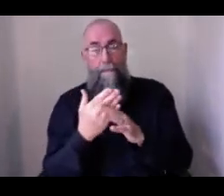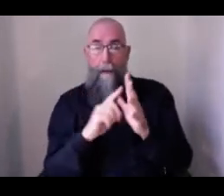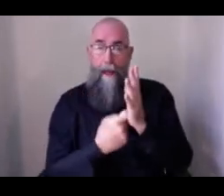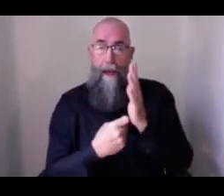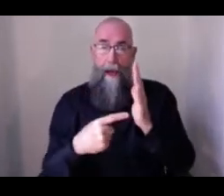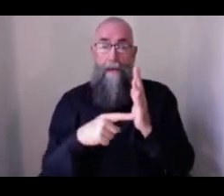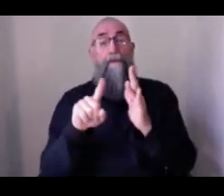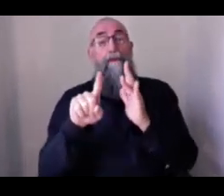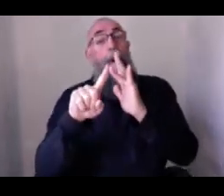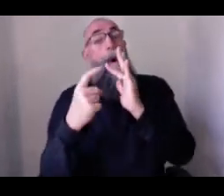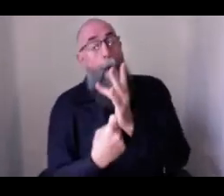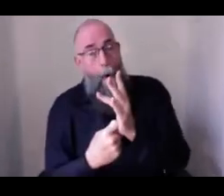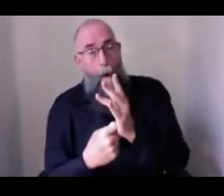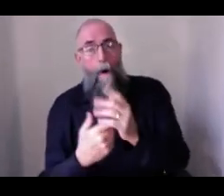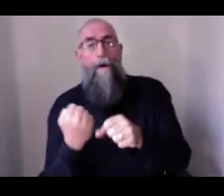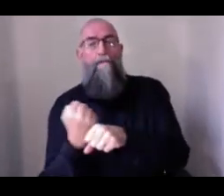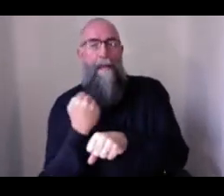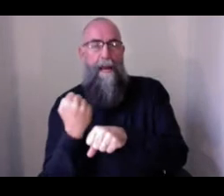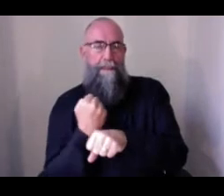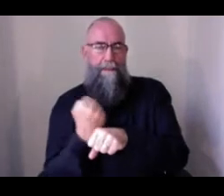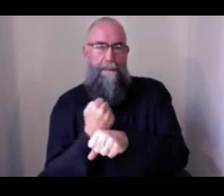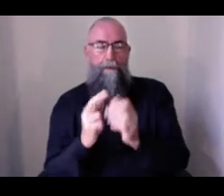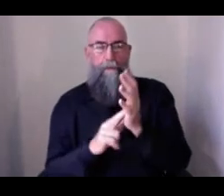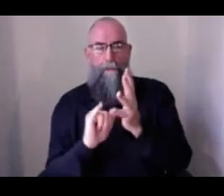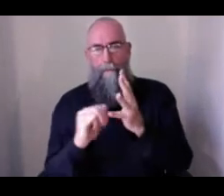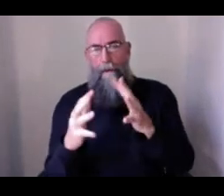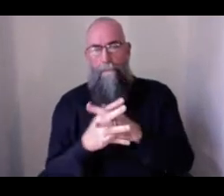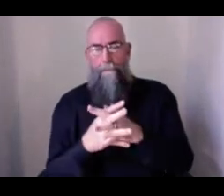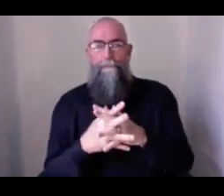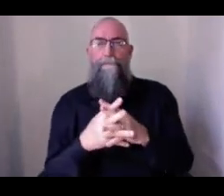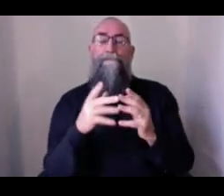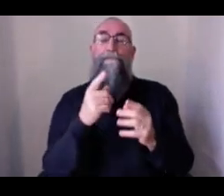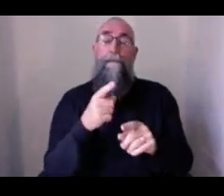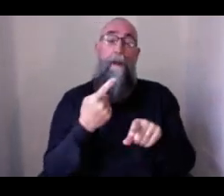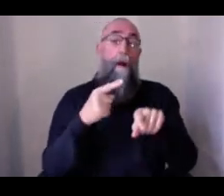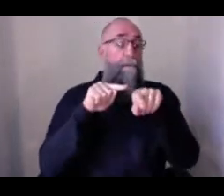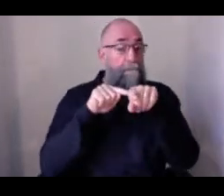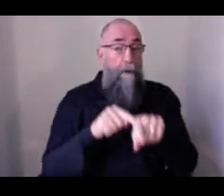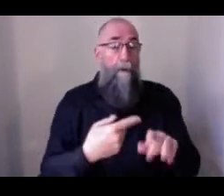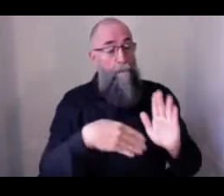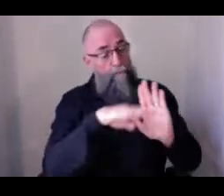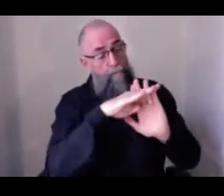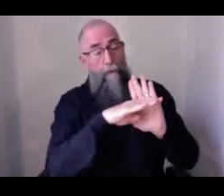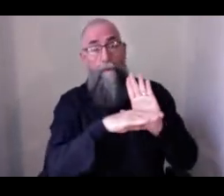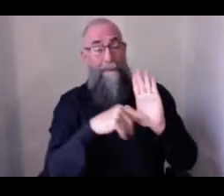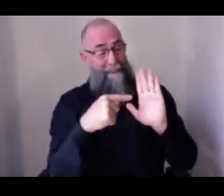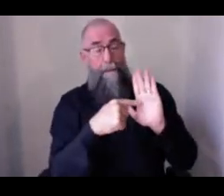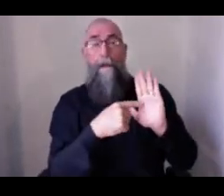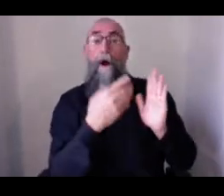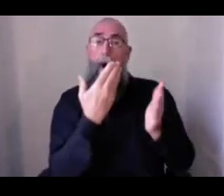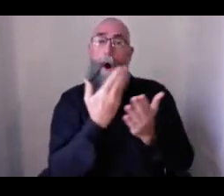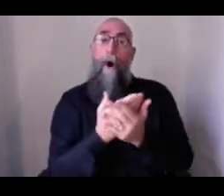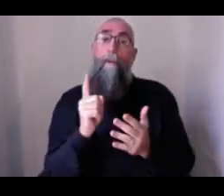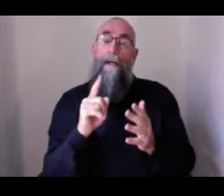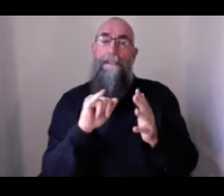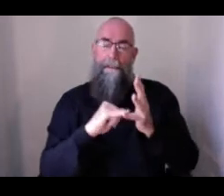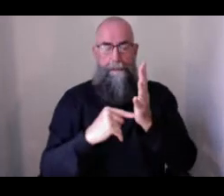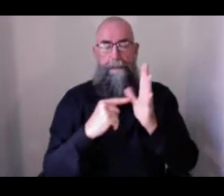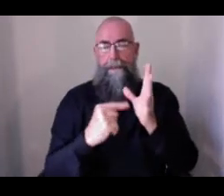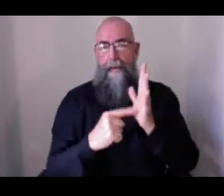Most of the protocols relating to this sort of thing are actually also available on the state government website. And we